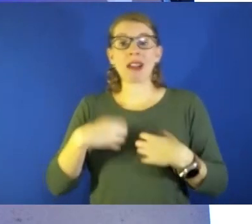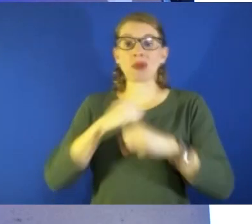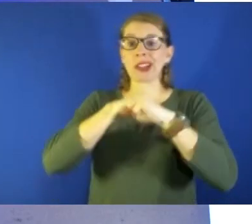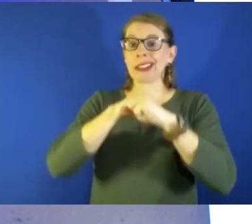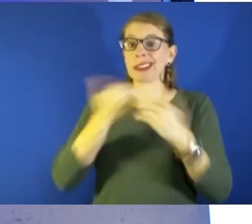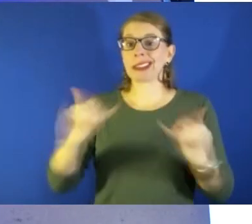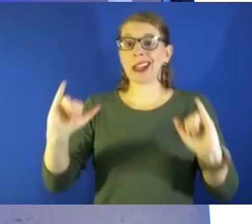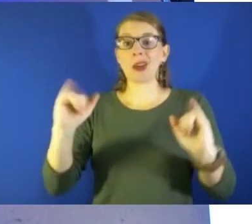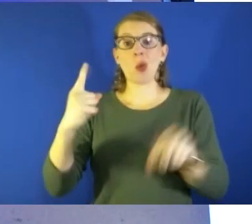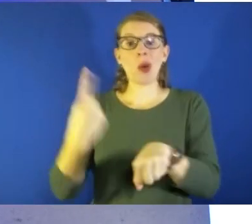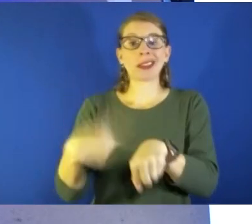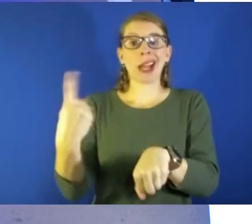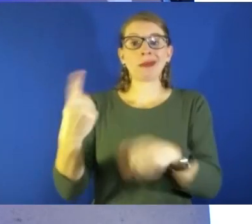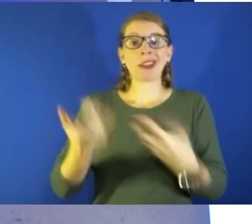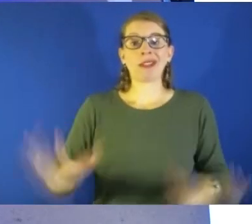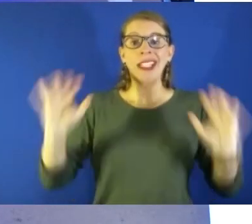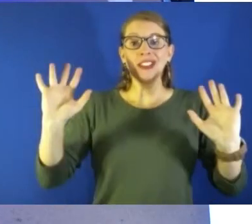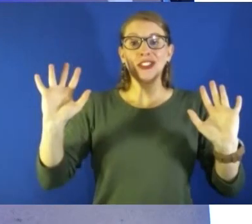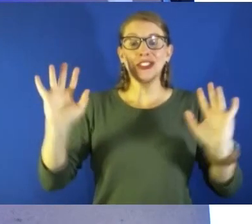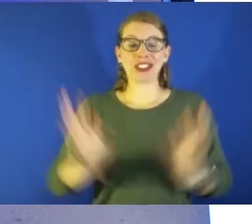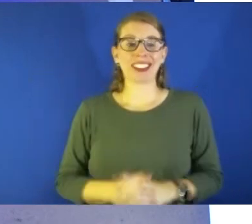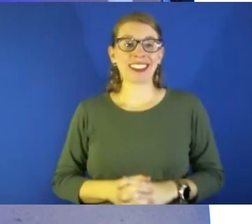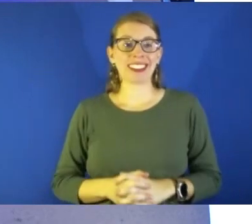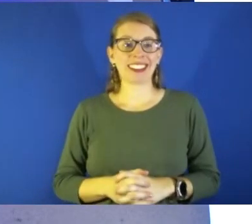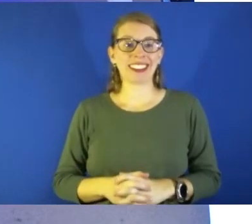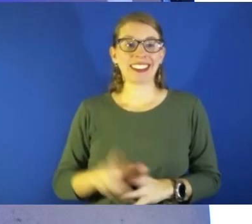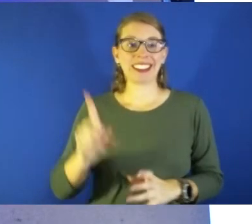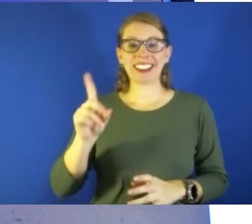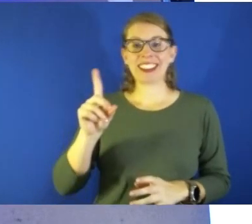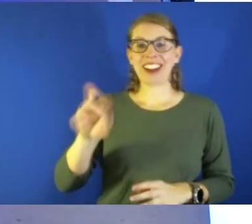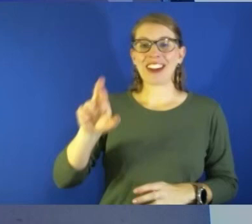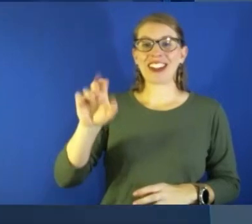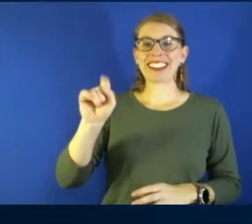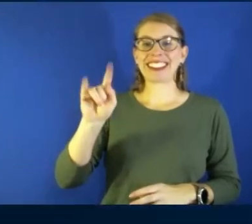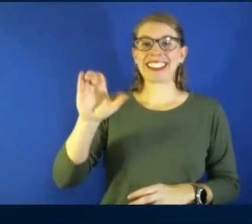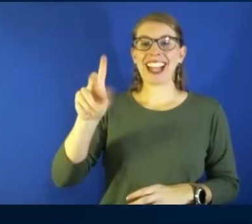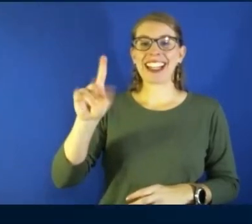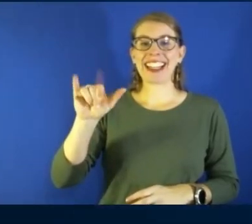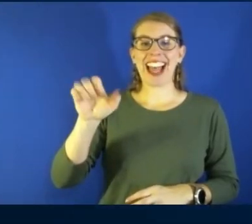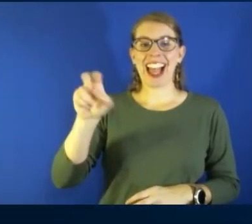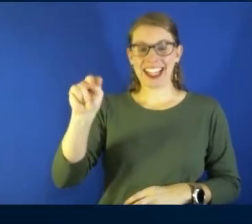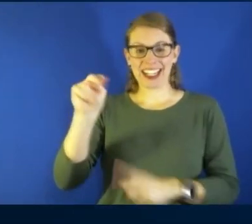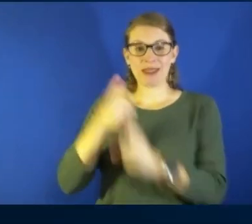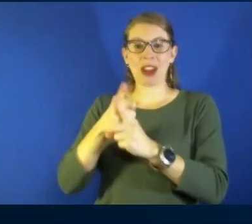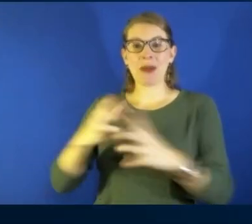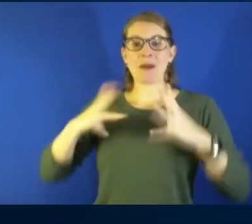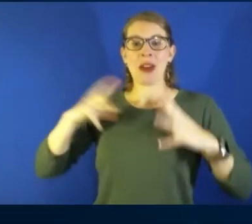and done. That's right. All right. There's Dr. Steckline. Yeah, there's Dr. Steckline. He's taking a break from the OR.